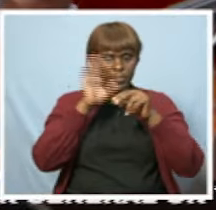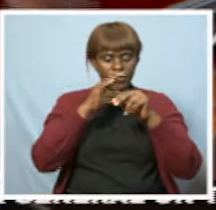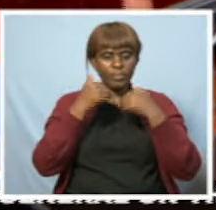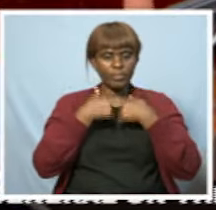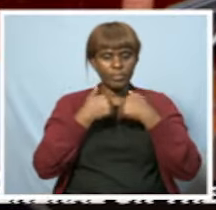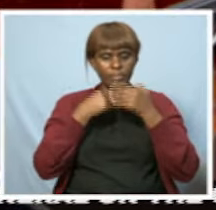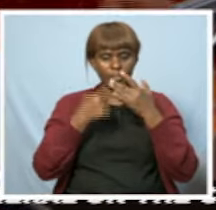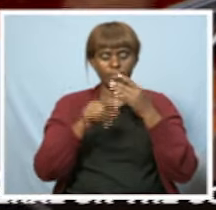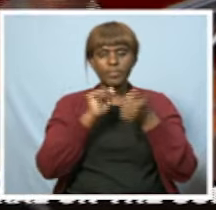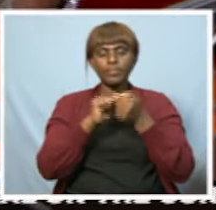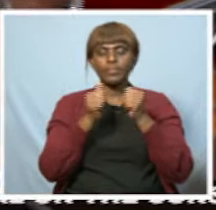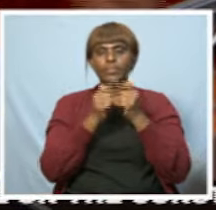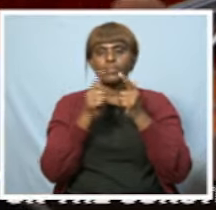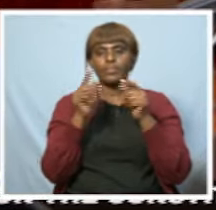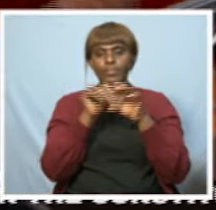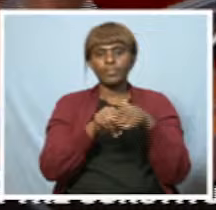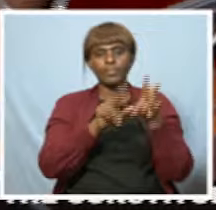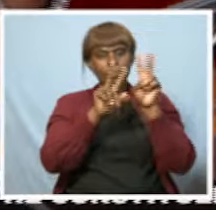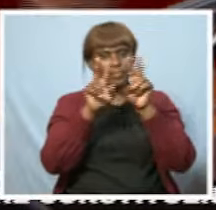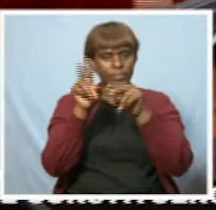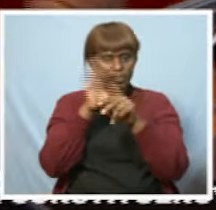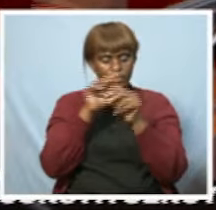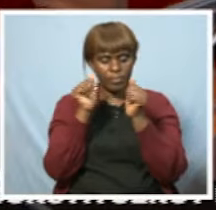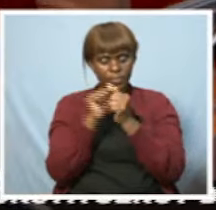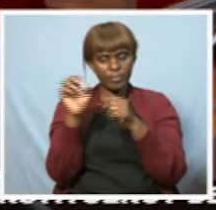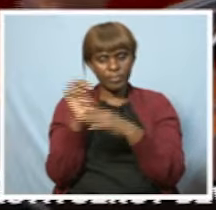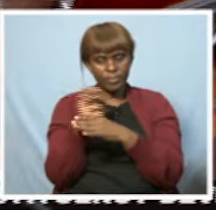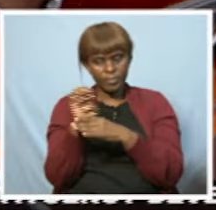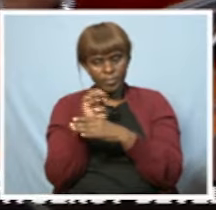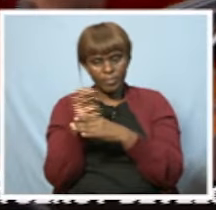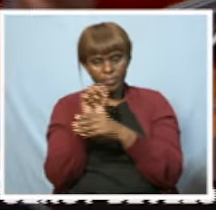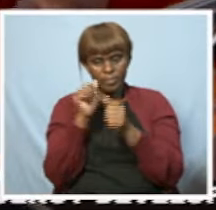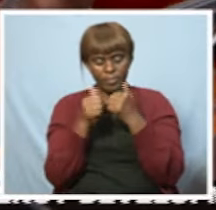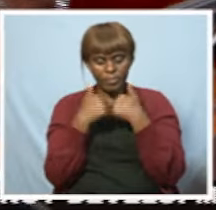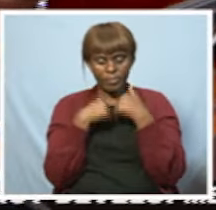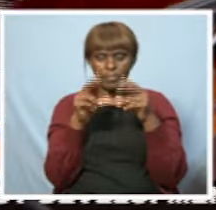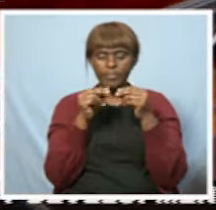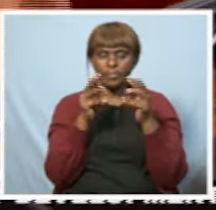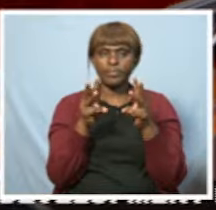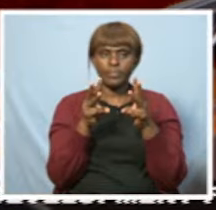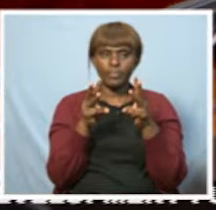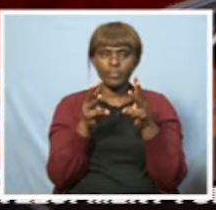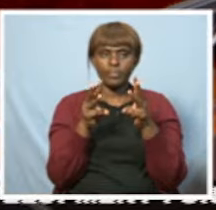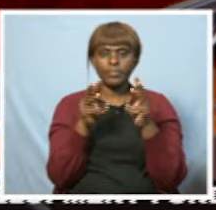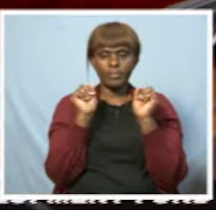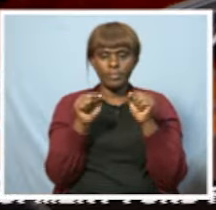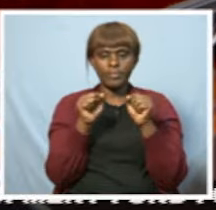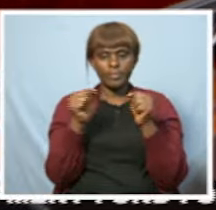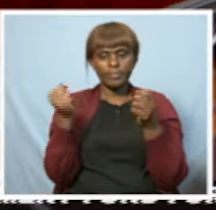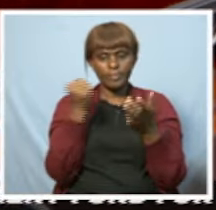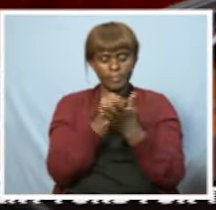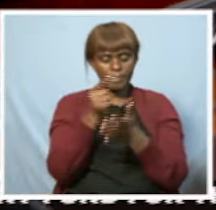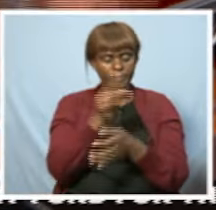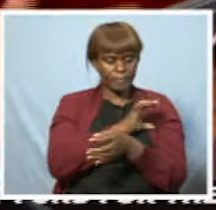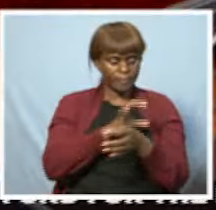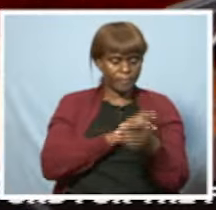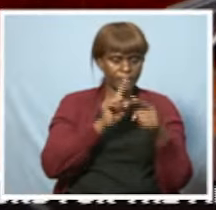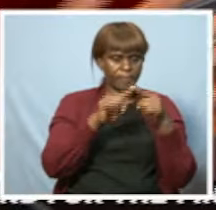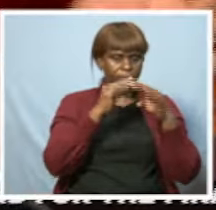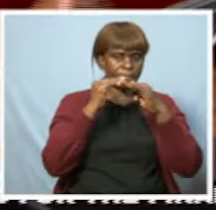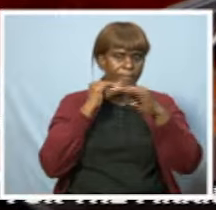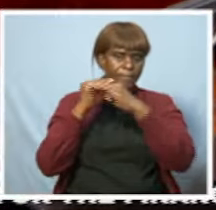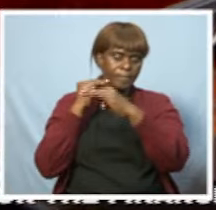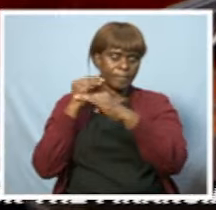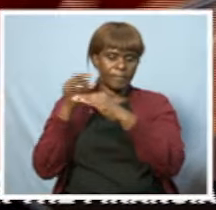actually a problem in monitoring and valuation, because there is no way you would let a contractor go to the level